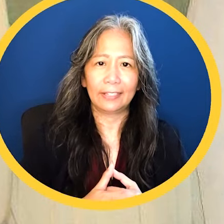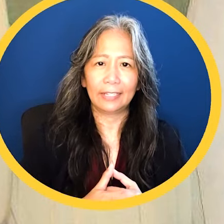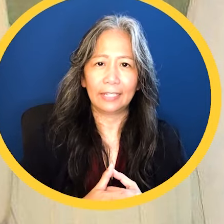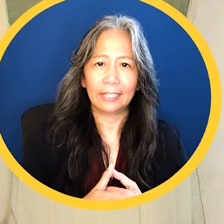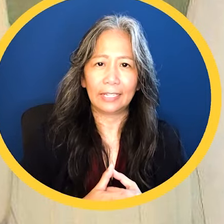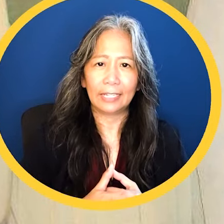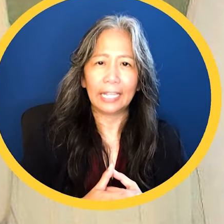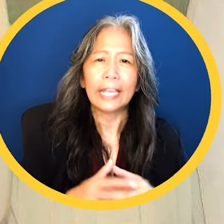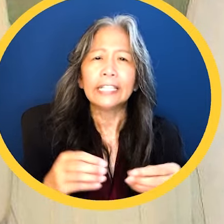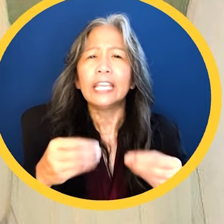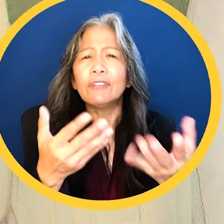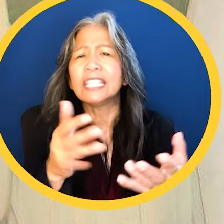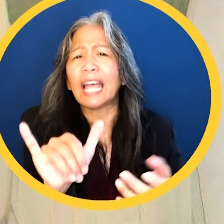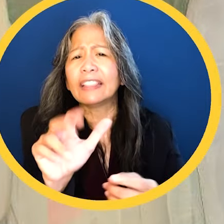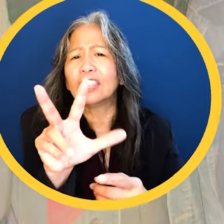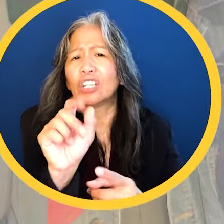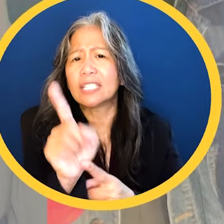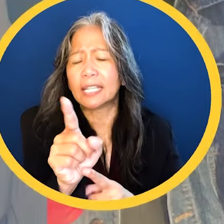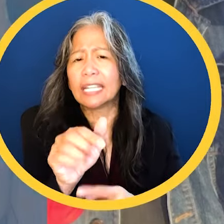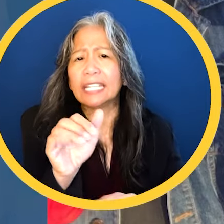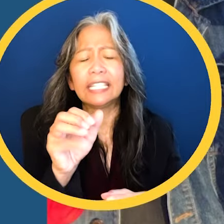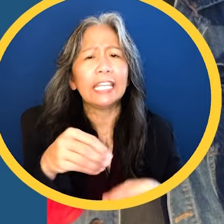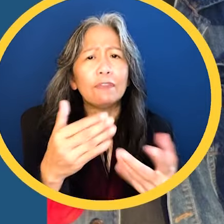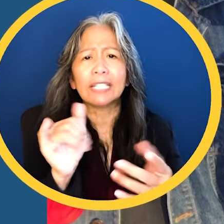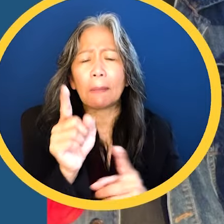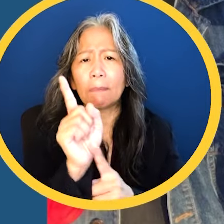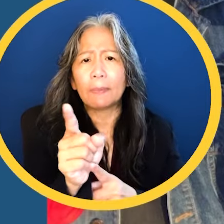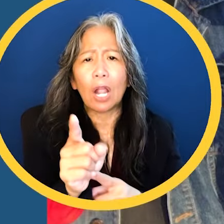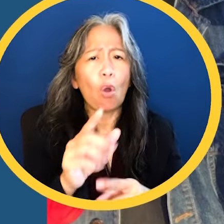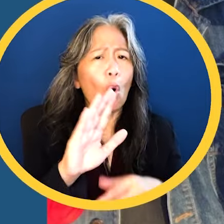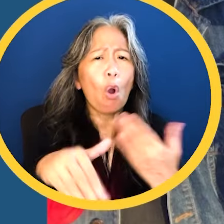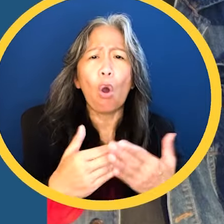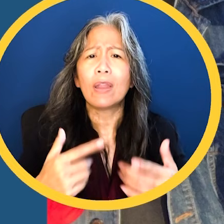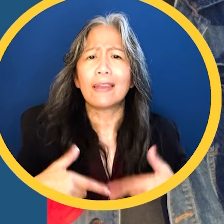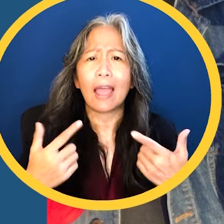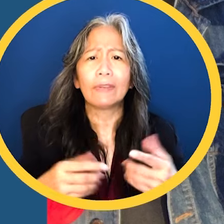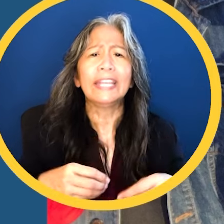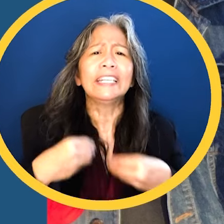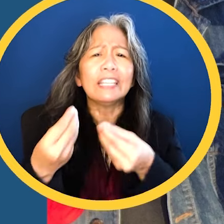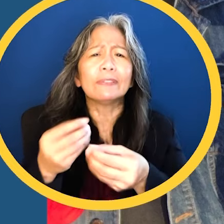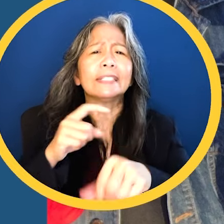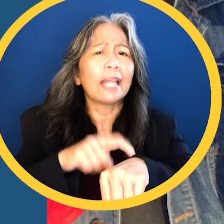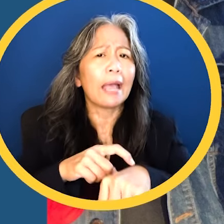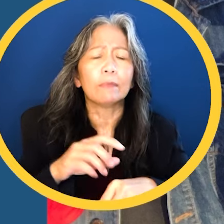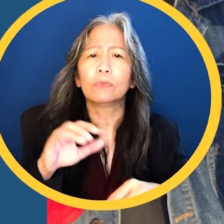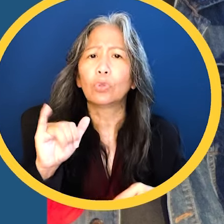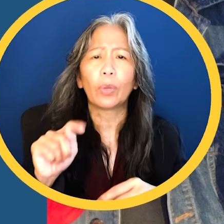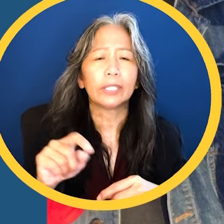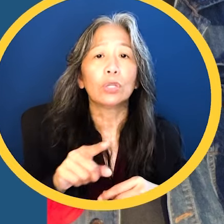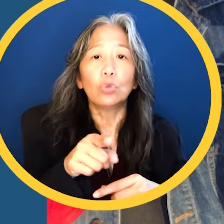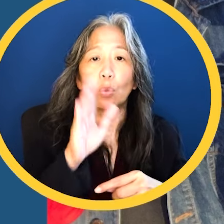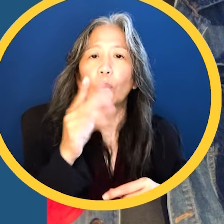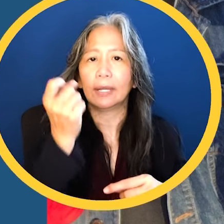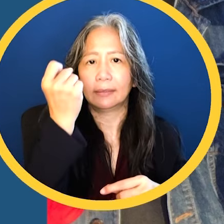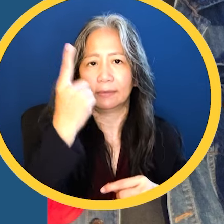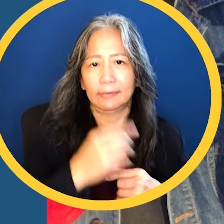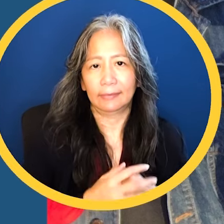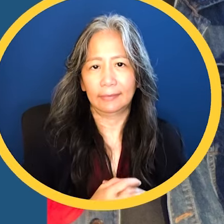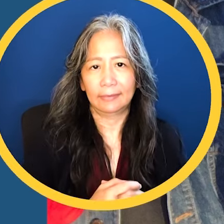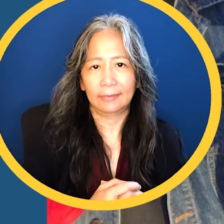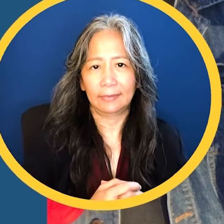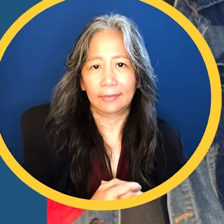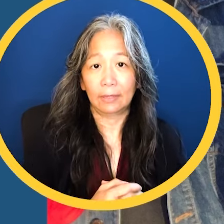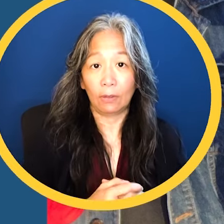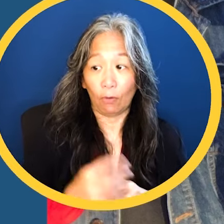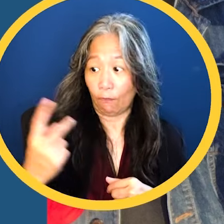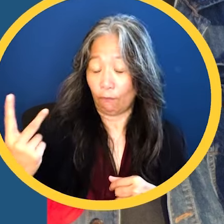Give it that 30 seconds, give it that minute, give it that whole lifetime. Give all your time to it, and then we'll get it. Because like